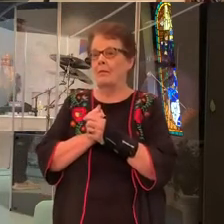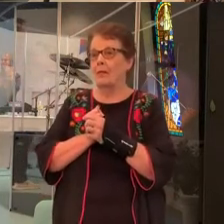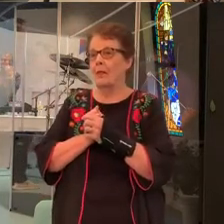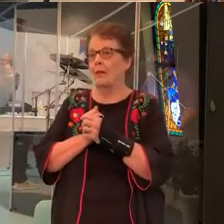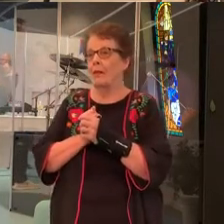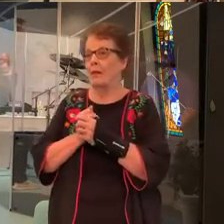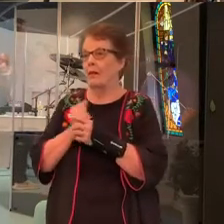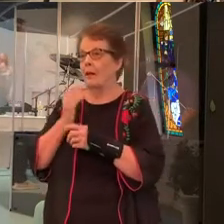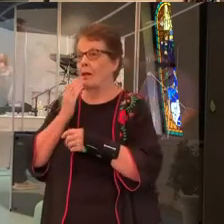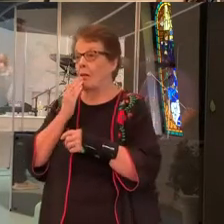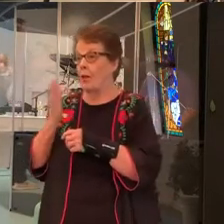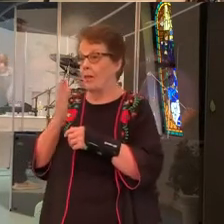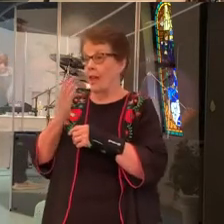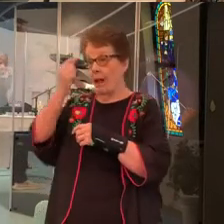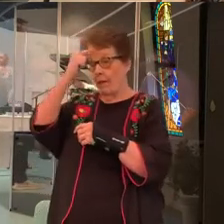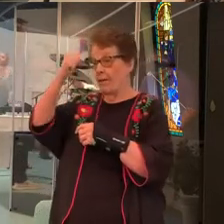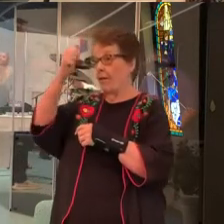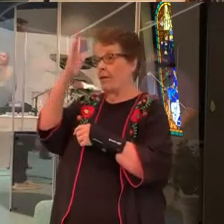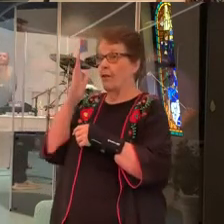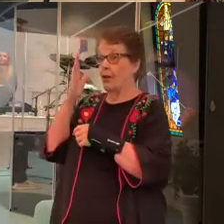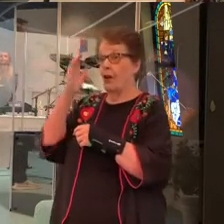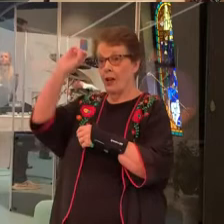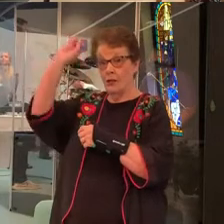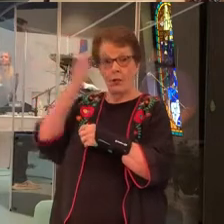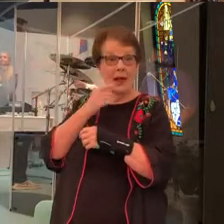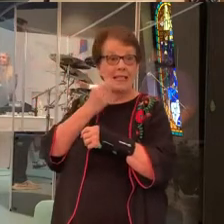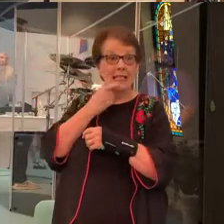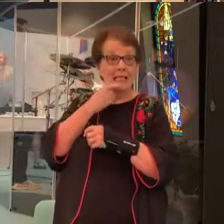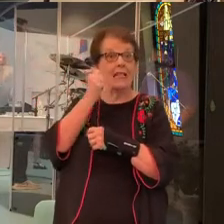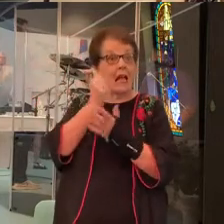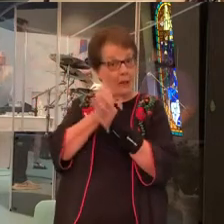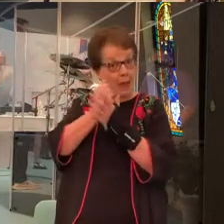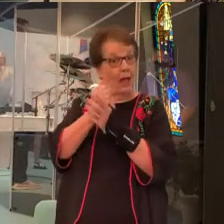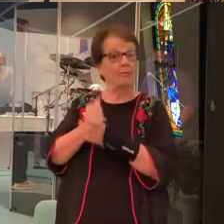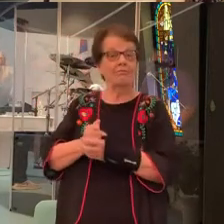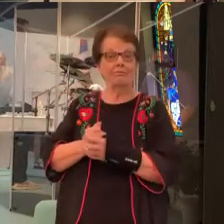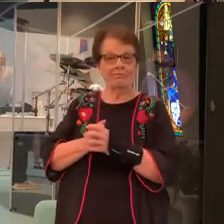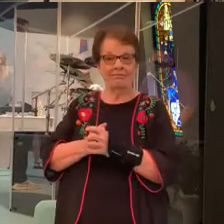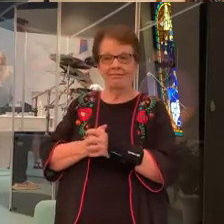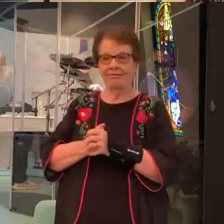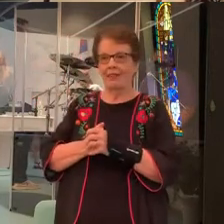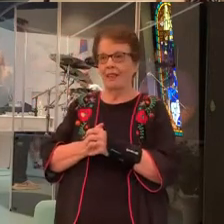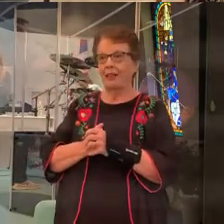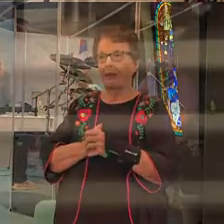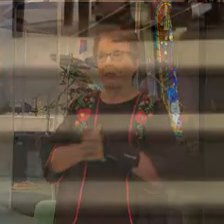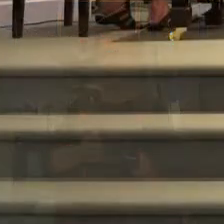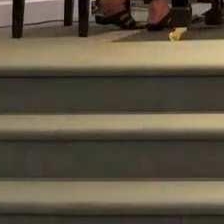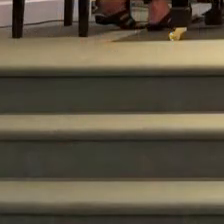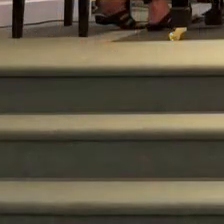Grateful for God's grace in your life. Can you just say amen? Amen. If you'll join us as we continue to sing.